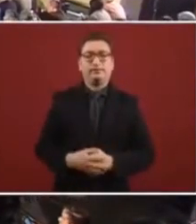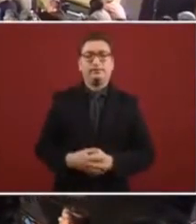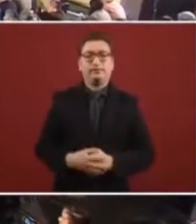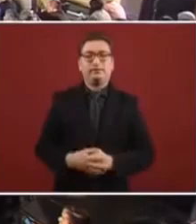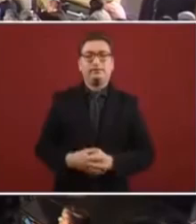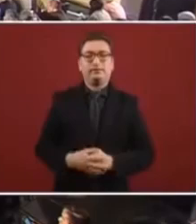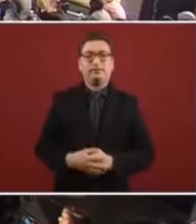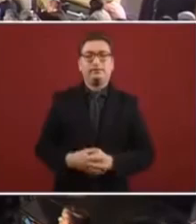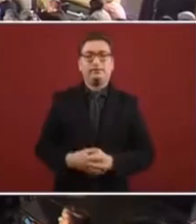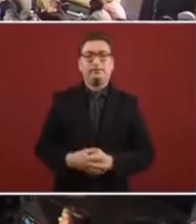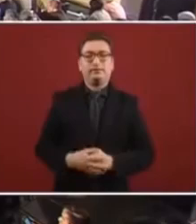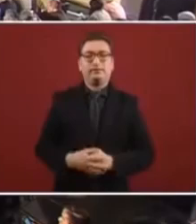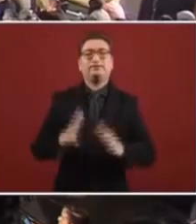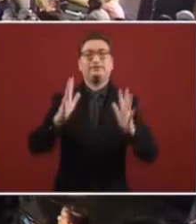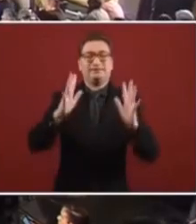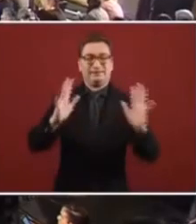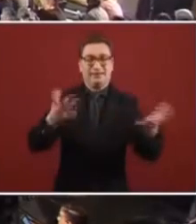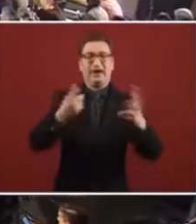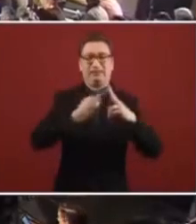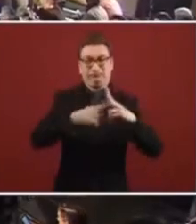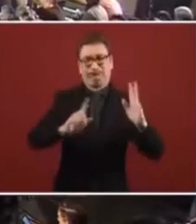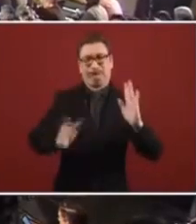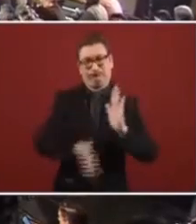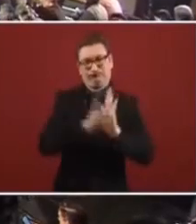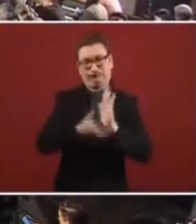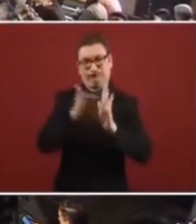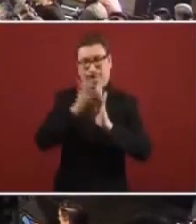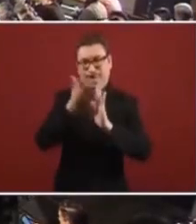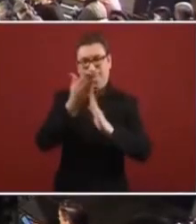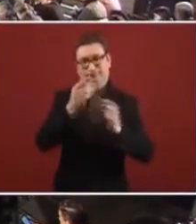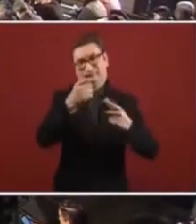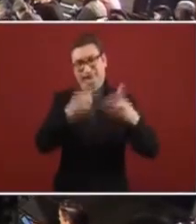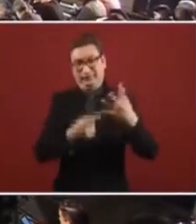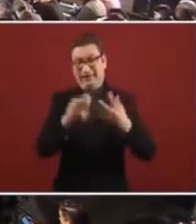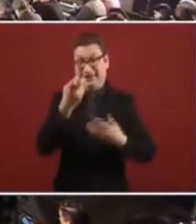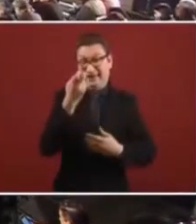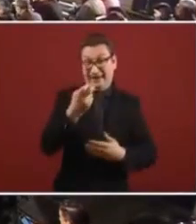So yes, now we've begun with that.